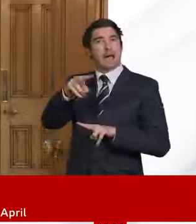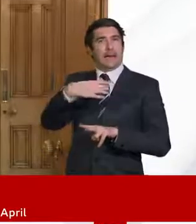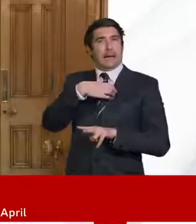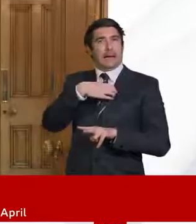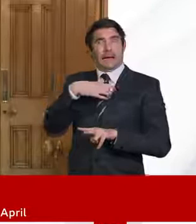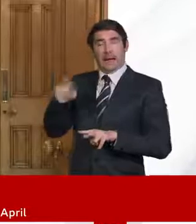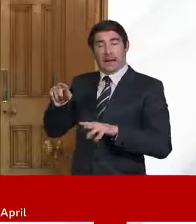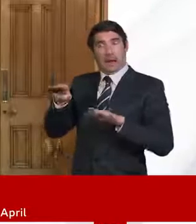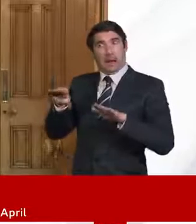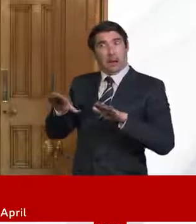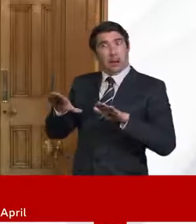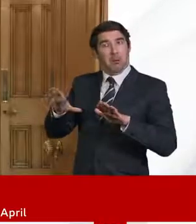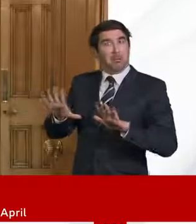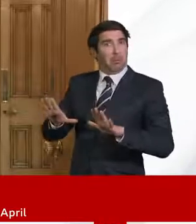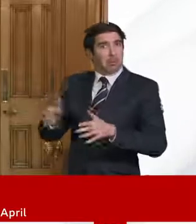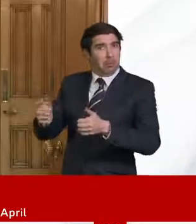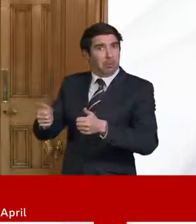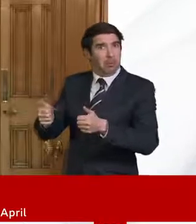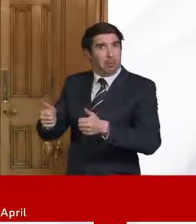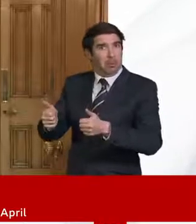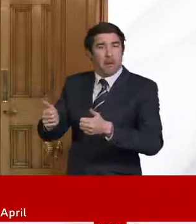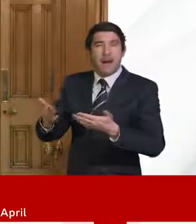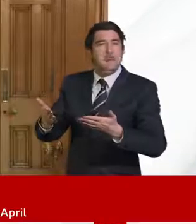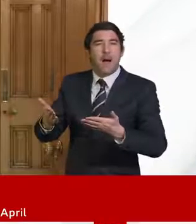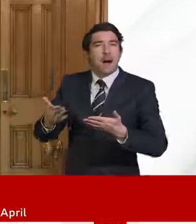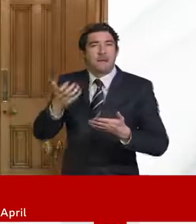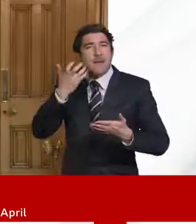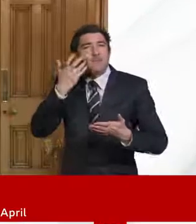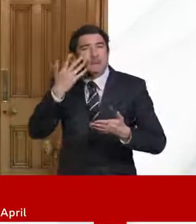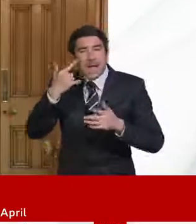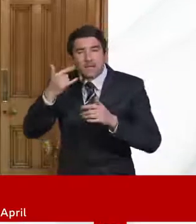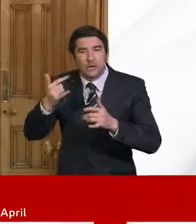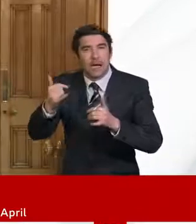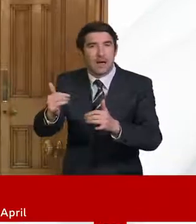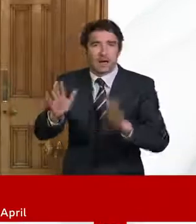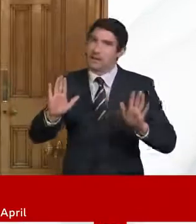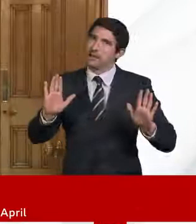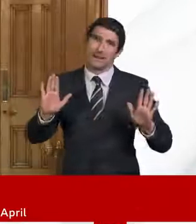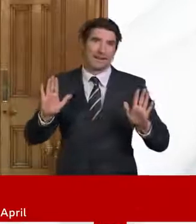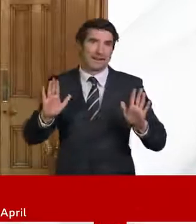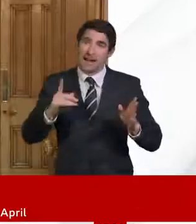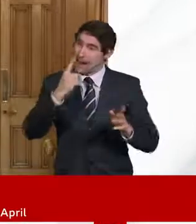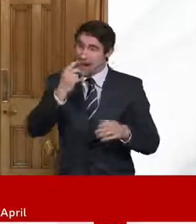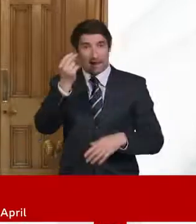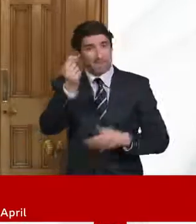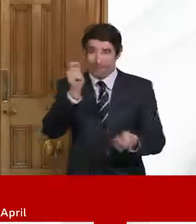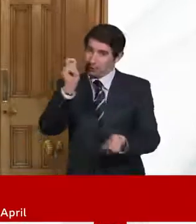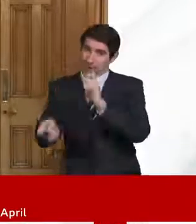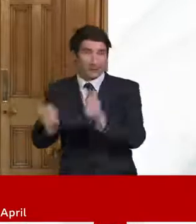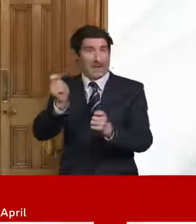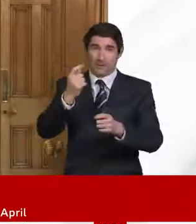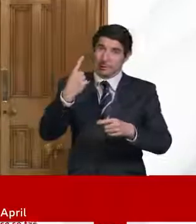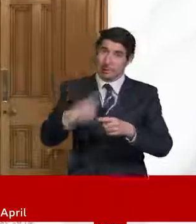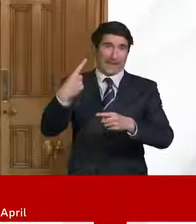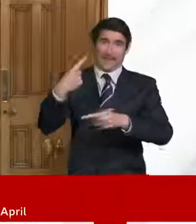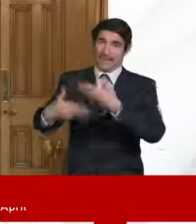effort in order to keep people safe. That's the first thing. So I just wanted to emphasise, as Stephen did,